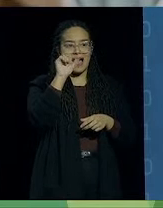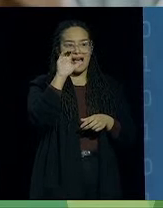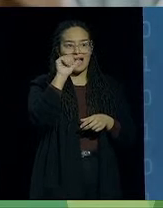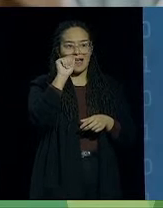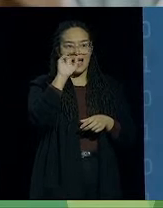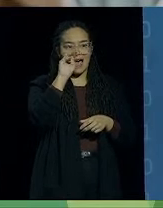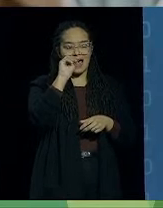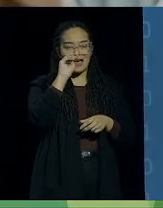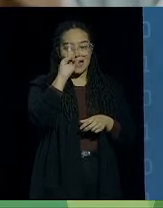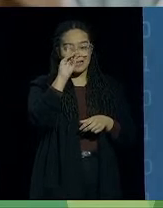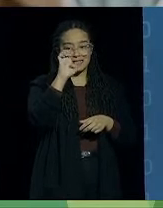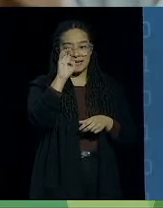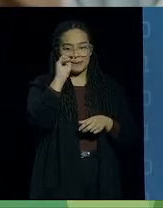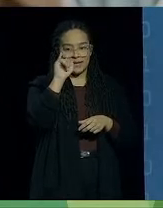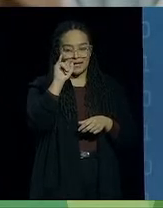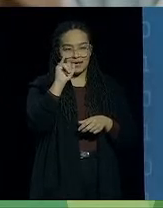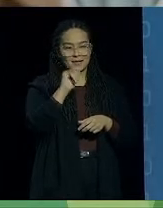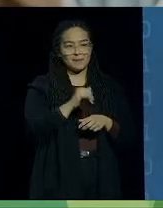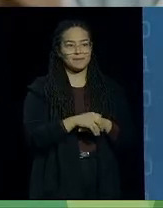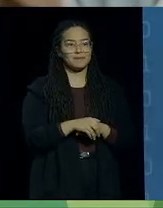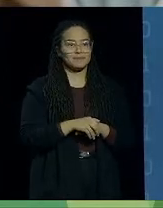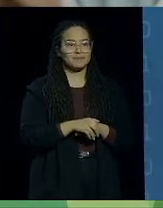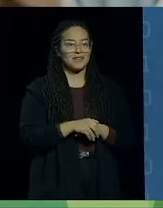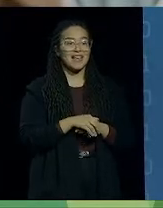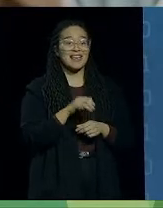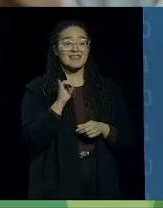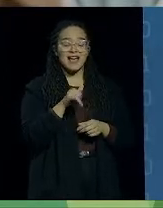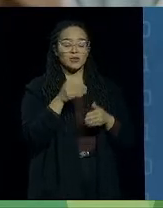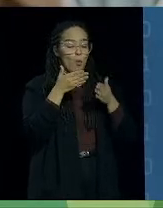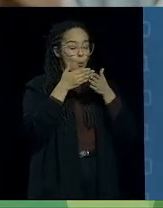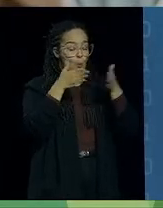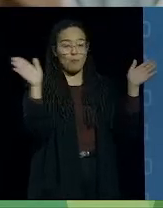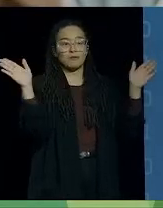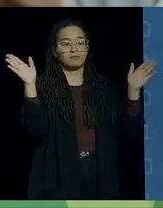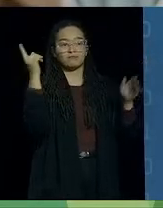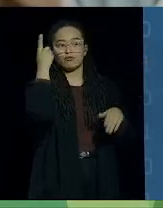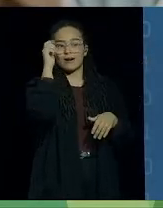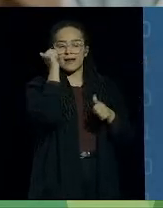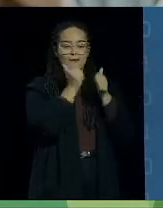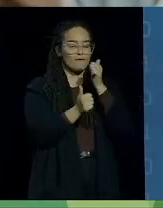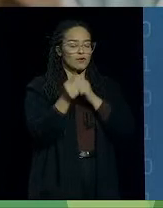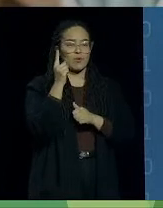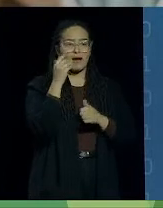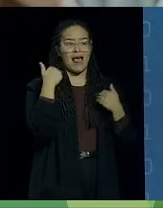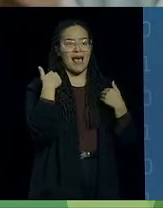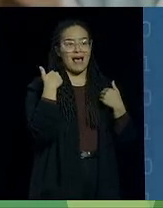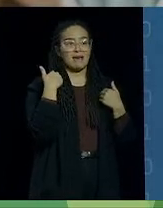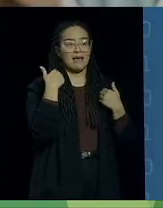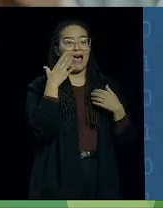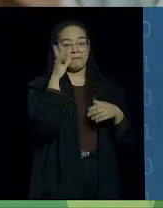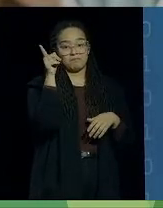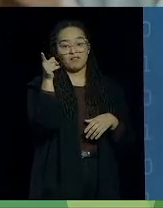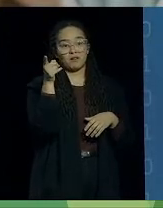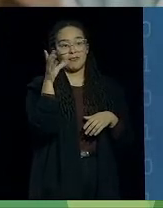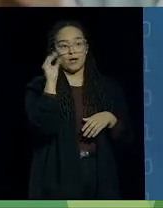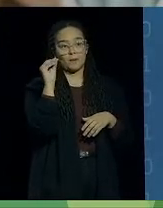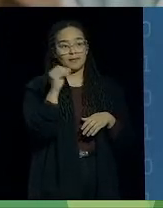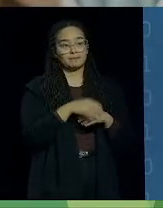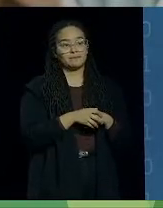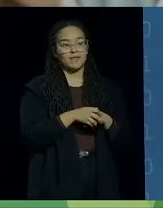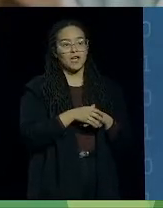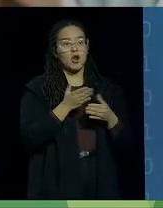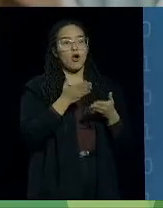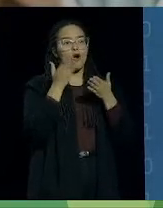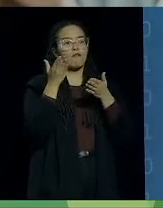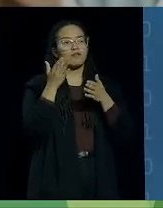the AI Academy. And it's open to everyone at the company. It